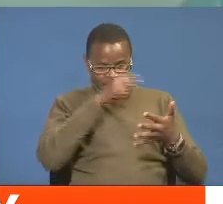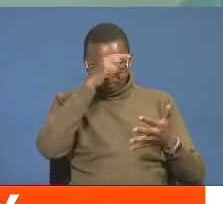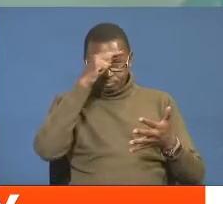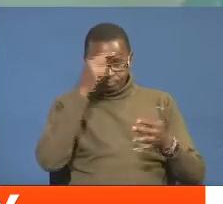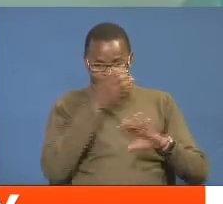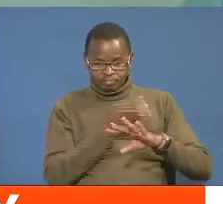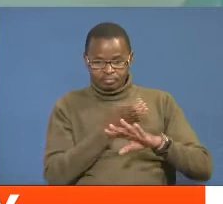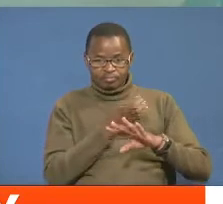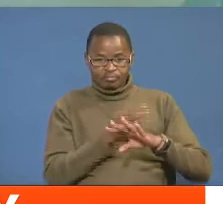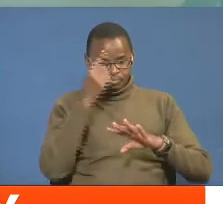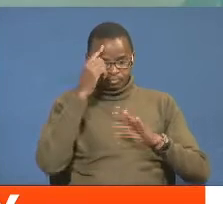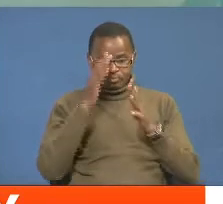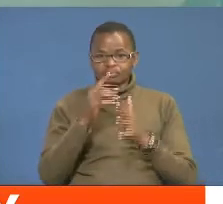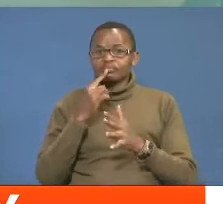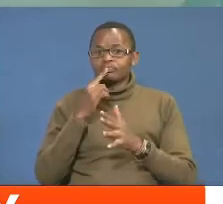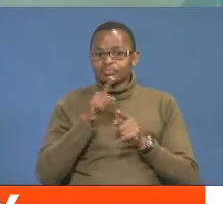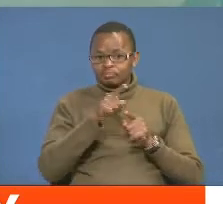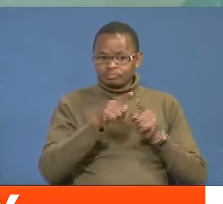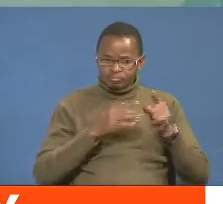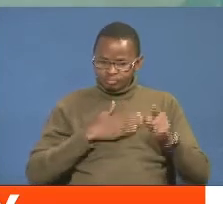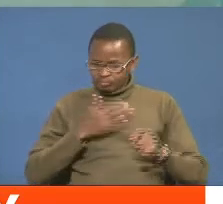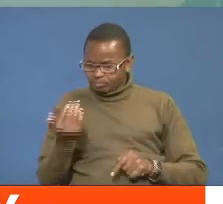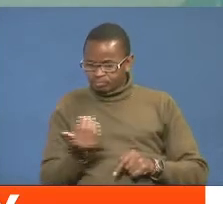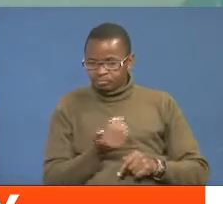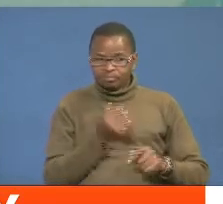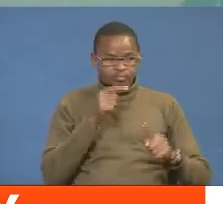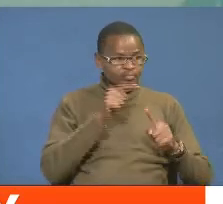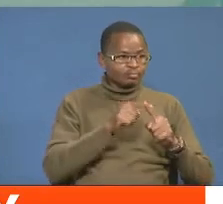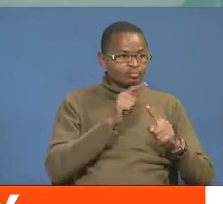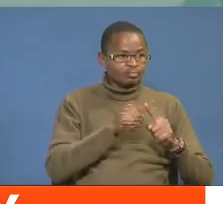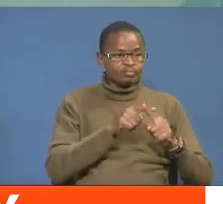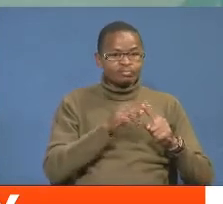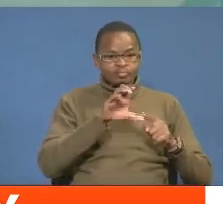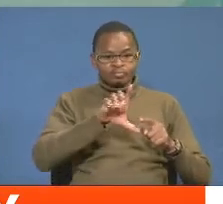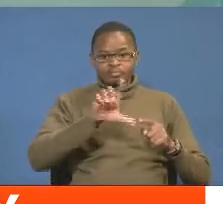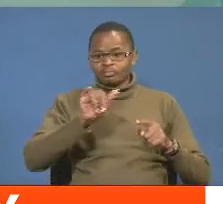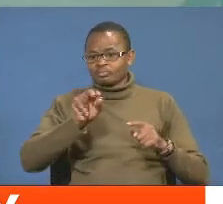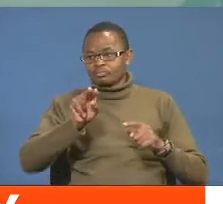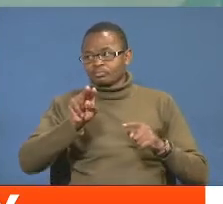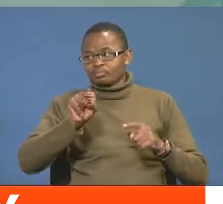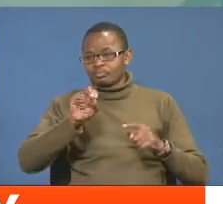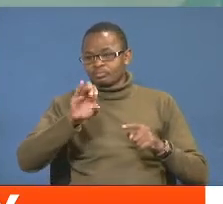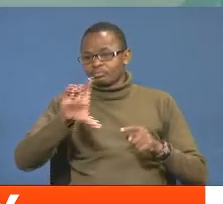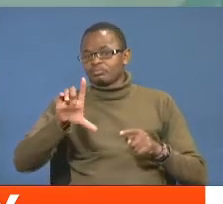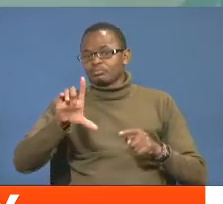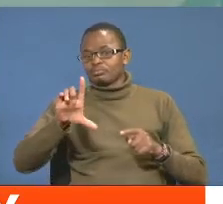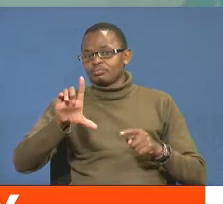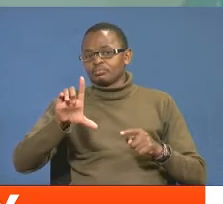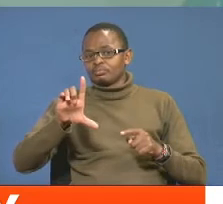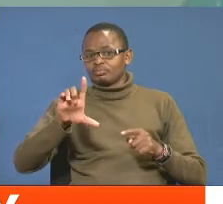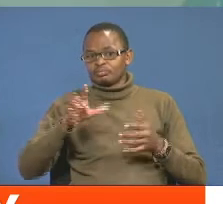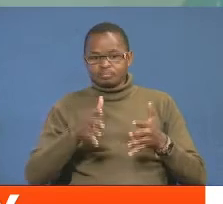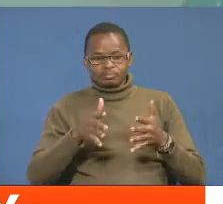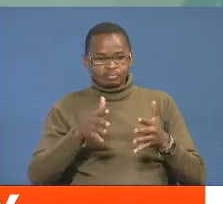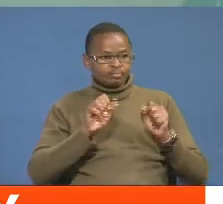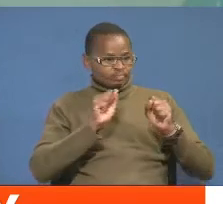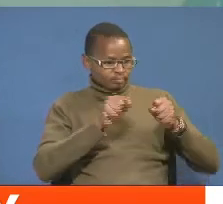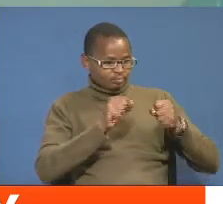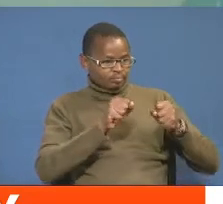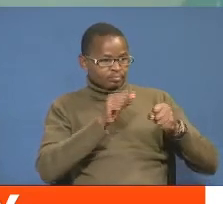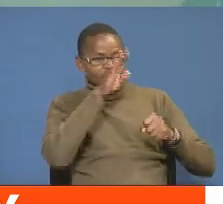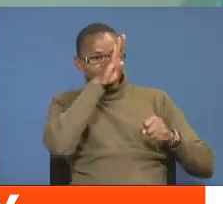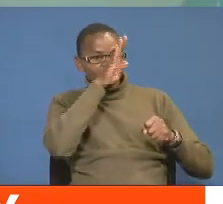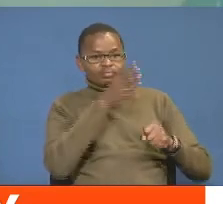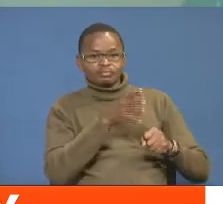difficult, you know, mm-hmm. for somebody to say, hey, here is my kid, go use him for clinical trials, yeah. or here is my pregnant, you know, I'm here, I can, you know,